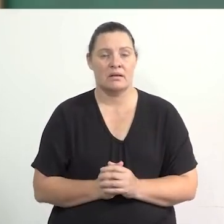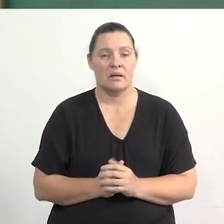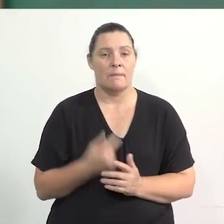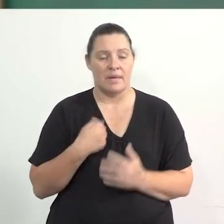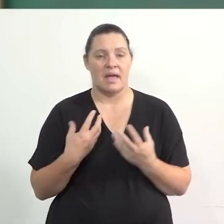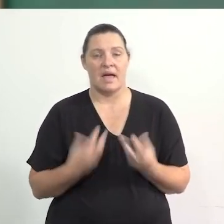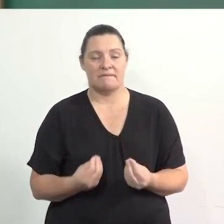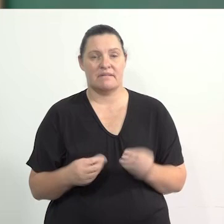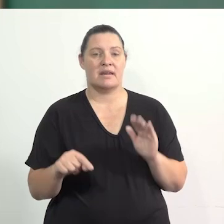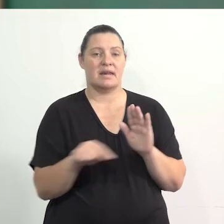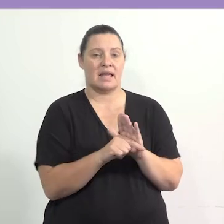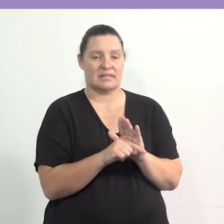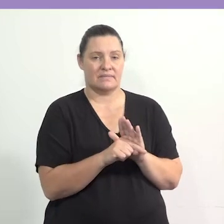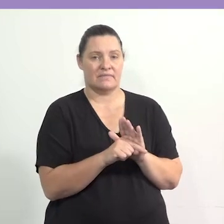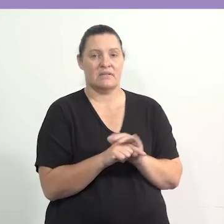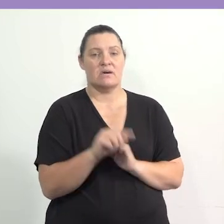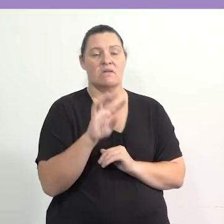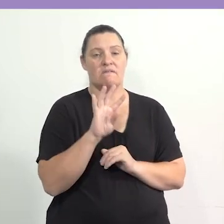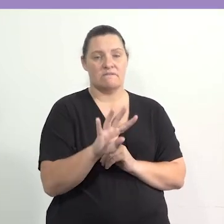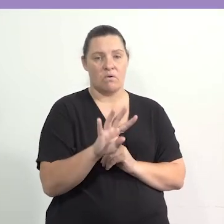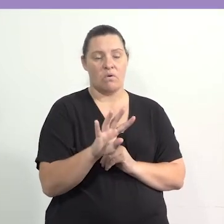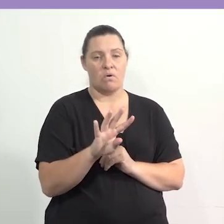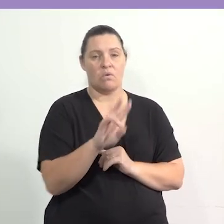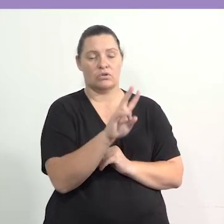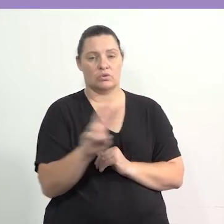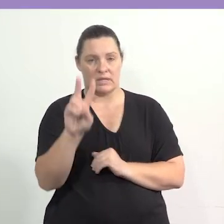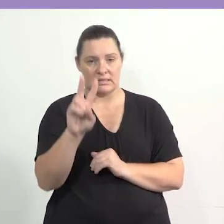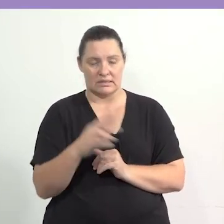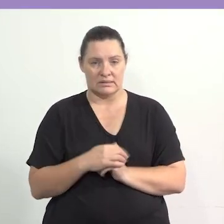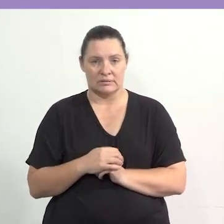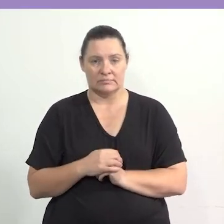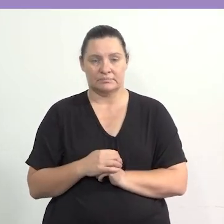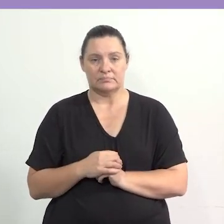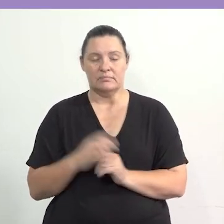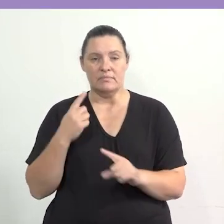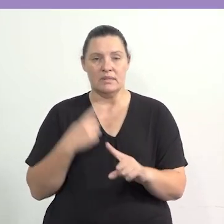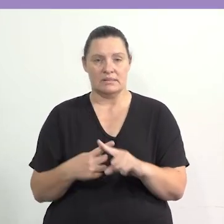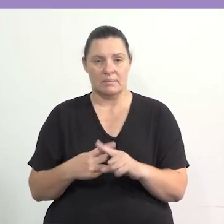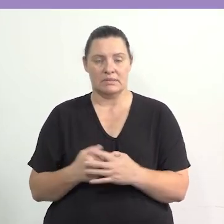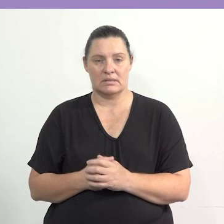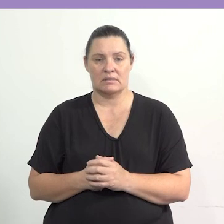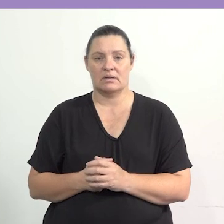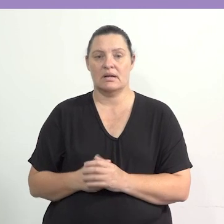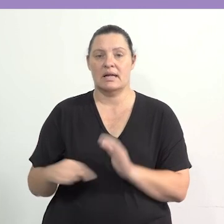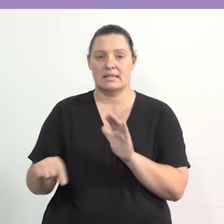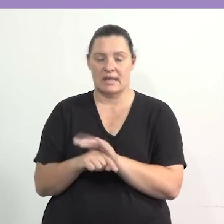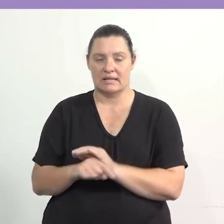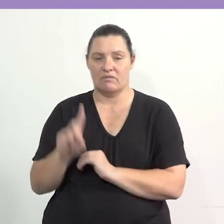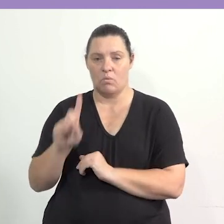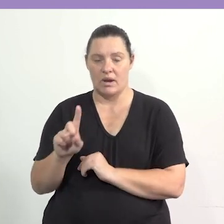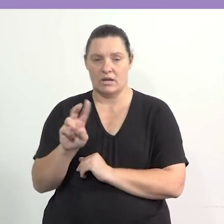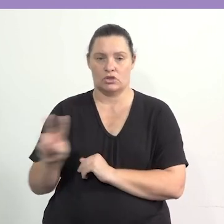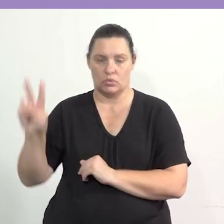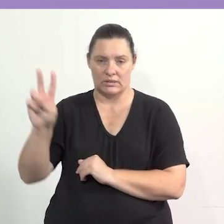Now I have negative 4 squared multiplied by a negative 1